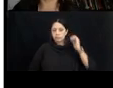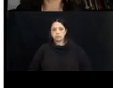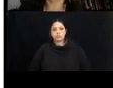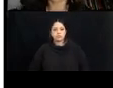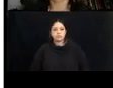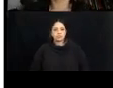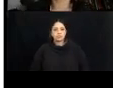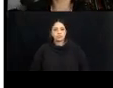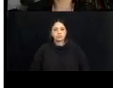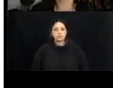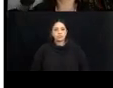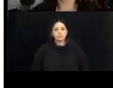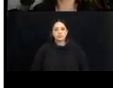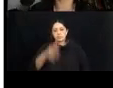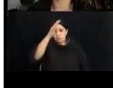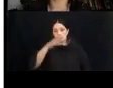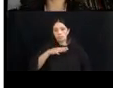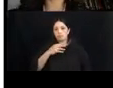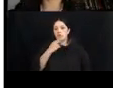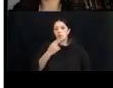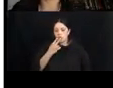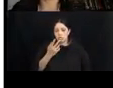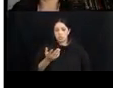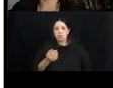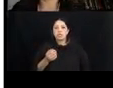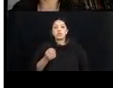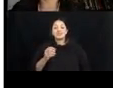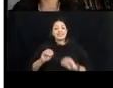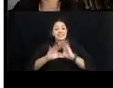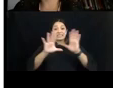There were clear signs of prejudice and discrimination.